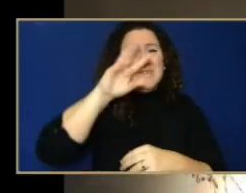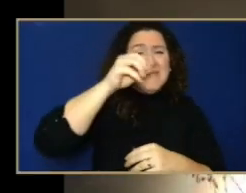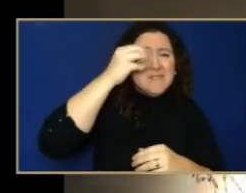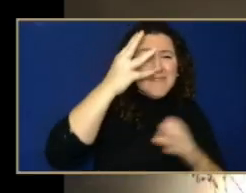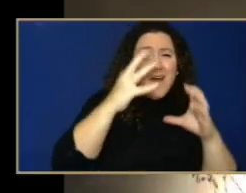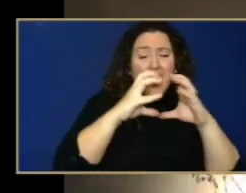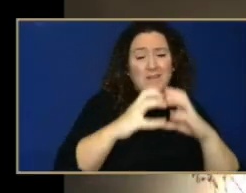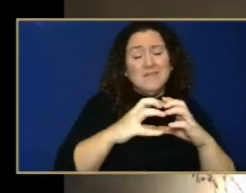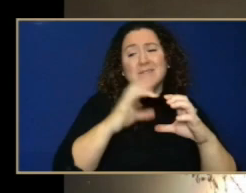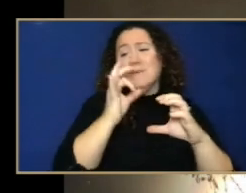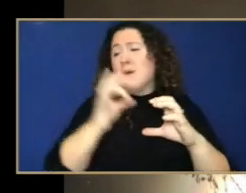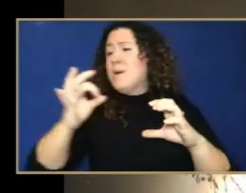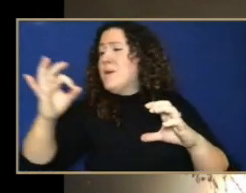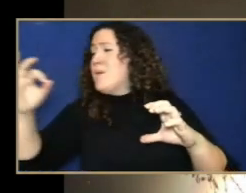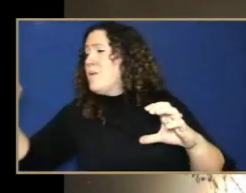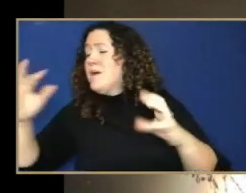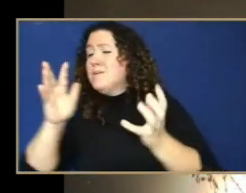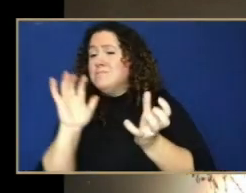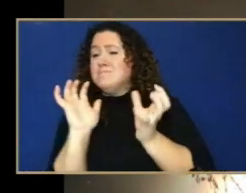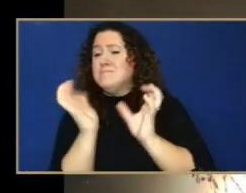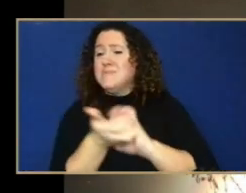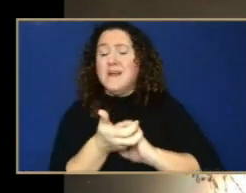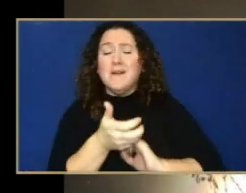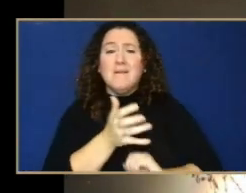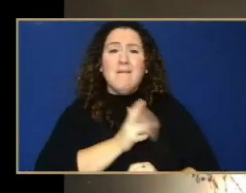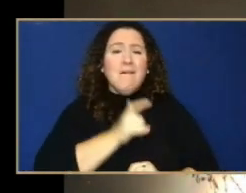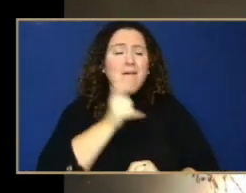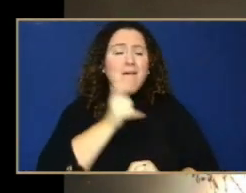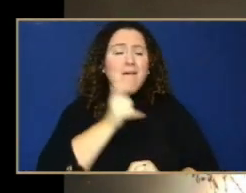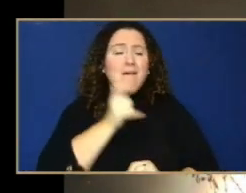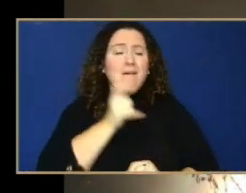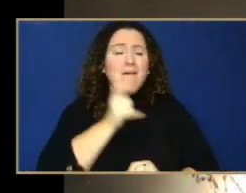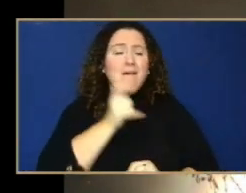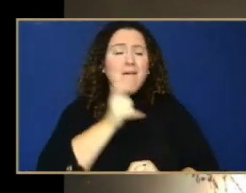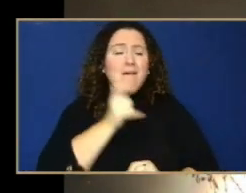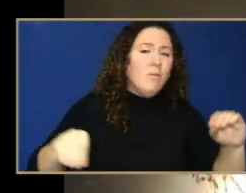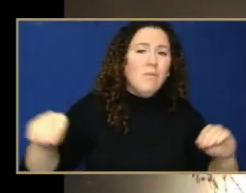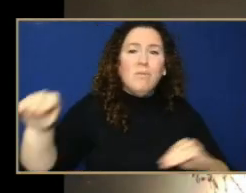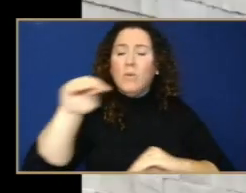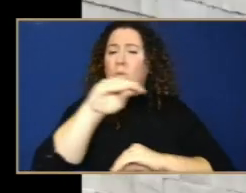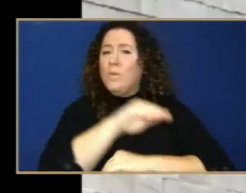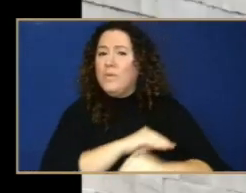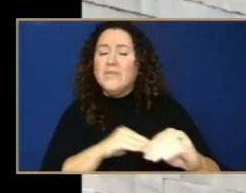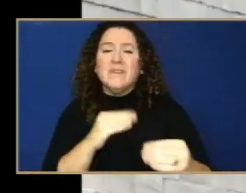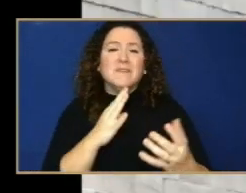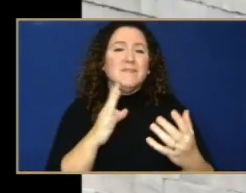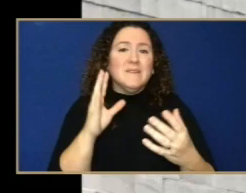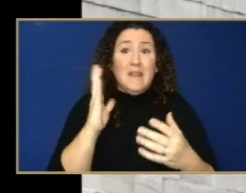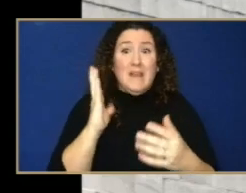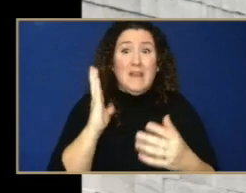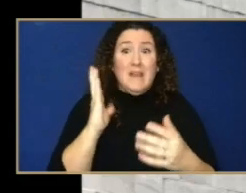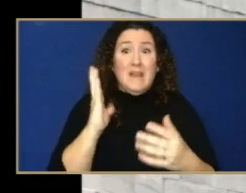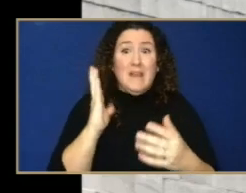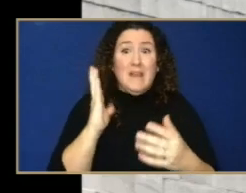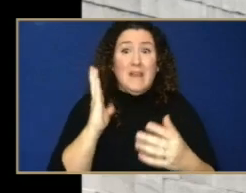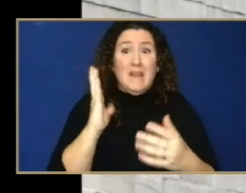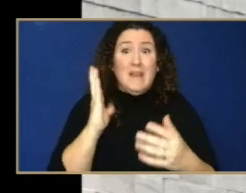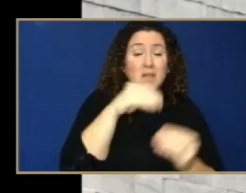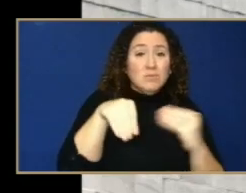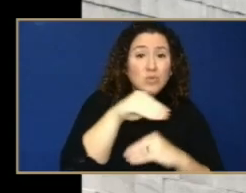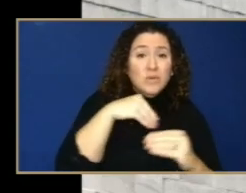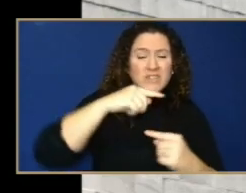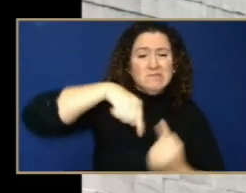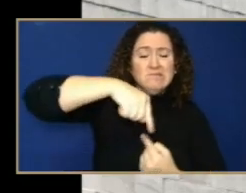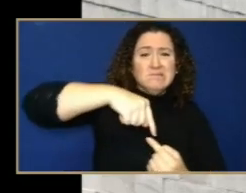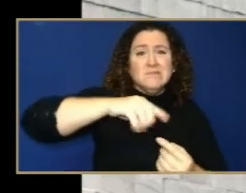around, and the sun, the moon are the moon is moving around us, and this just gives us gives people on Earth